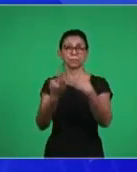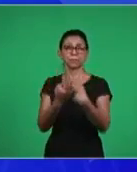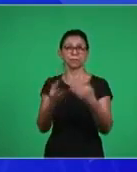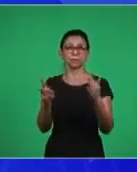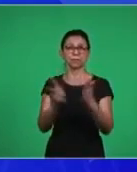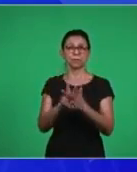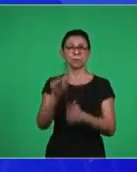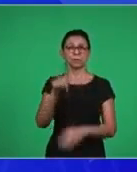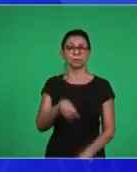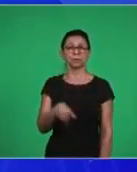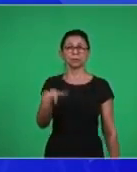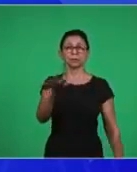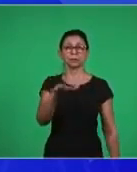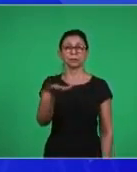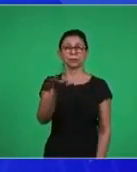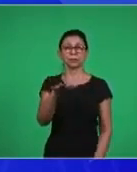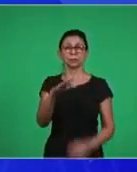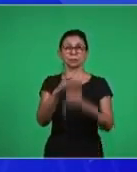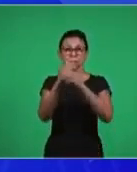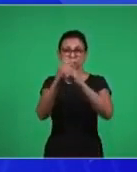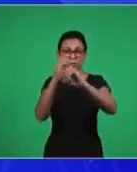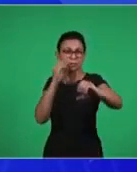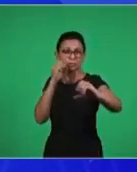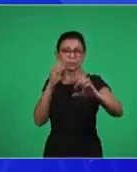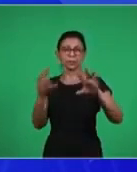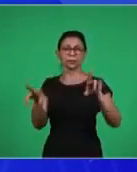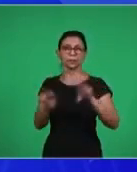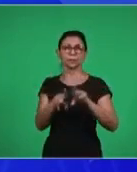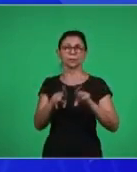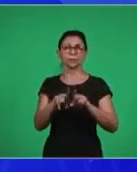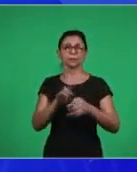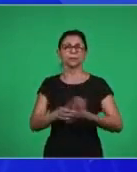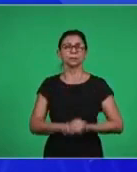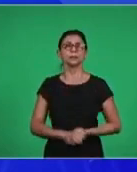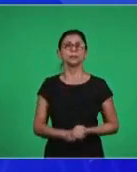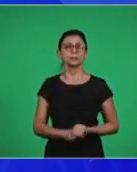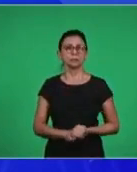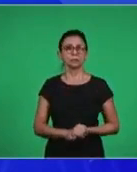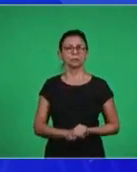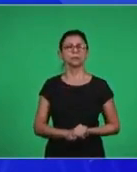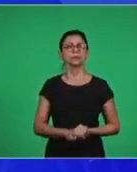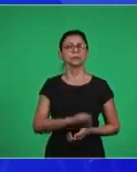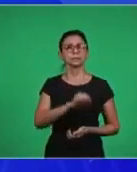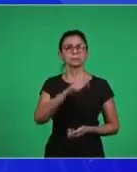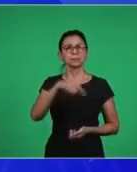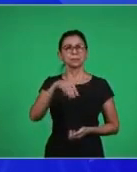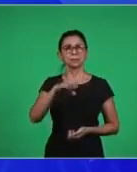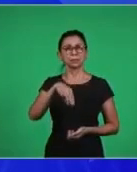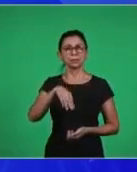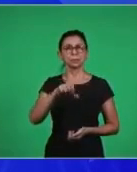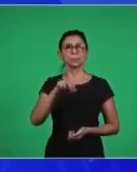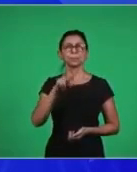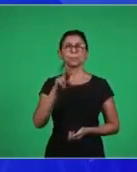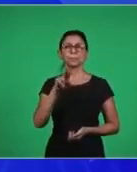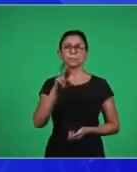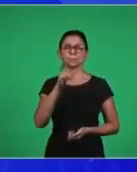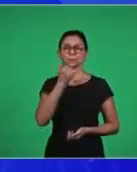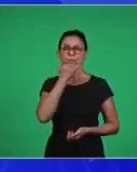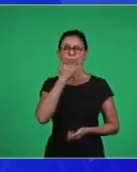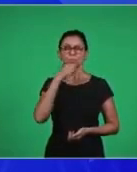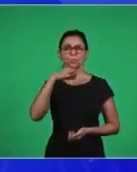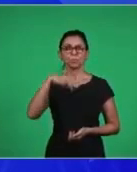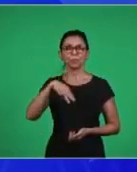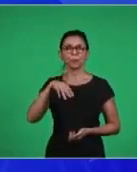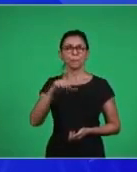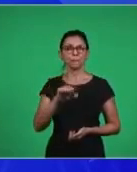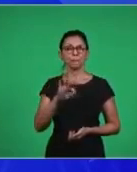and families in Victory, in regional and Camburi, and São Mateus, Espírito Santo. Pastors and family members. Vitória of